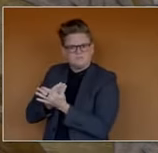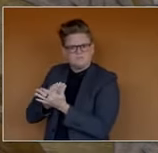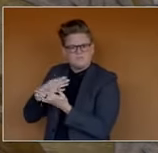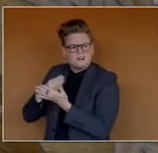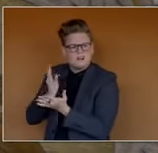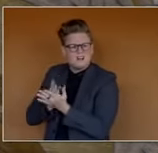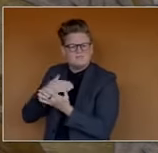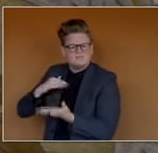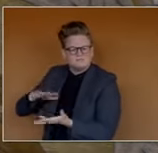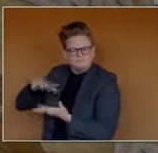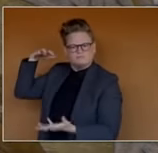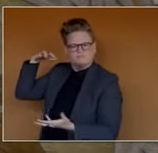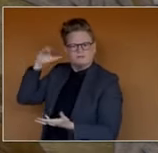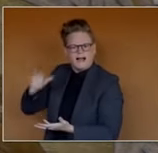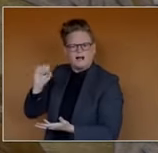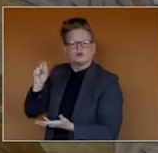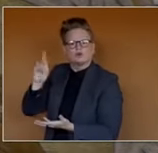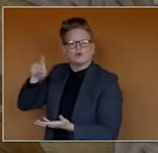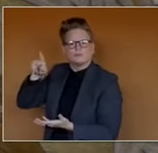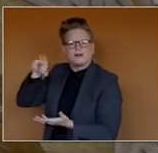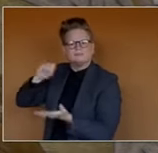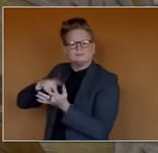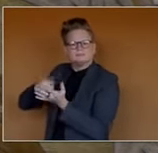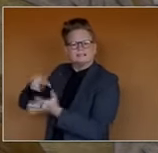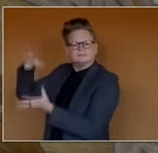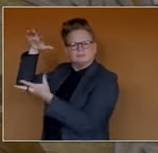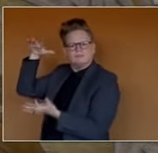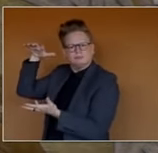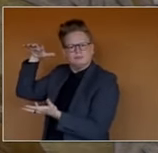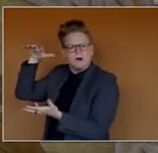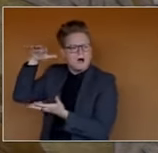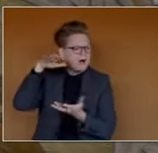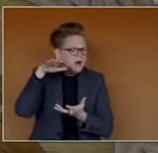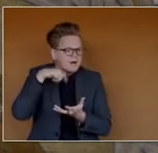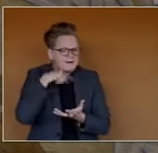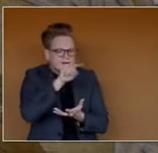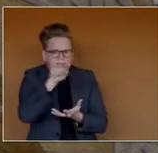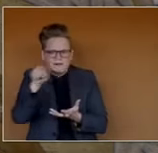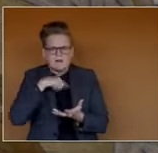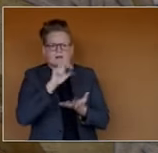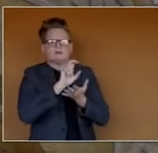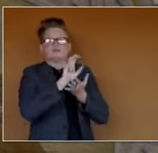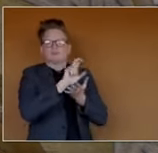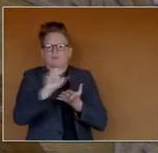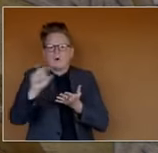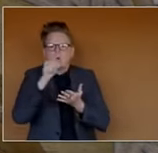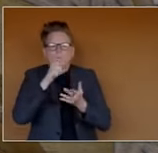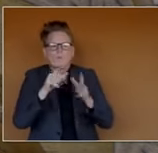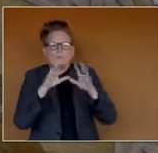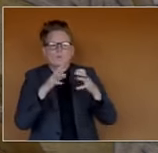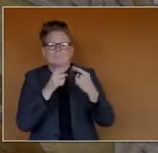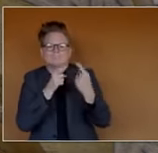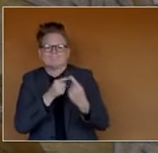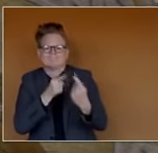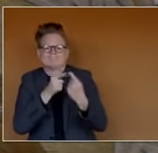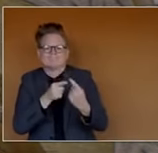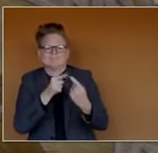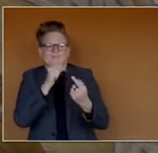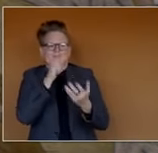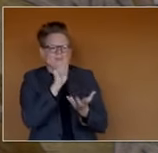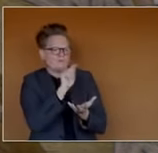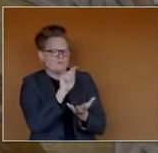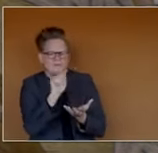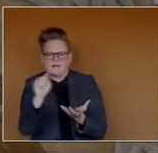right back to the most vulnerable Californians, the ones who need the help the most, the ones who need help